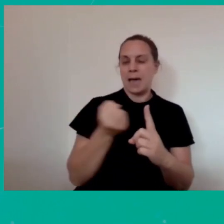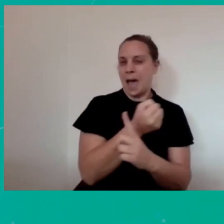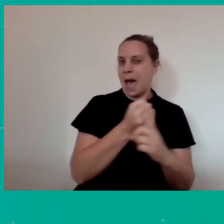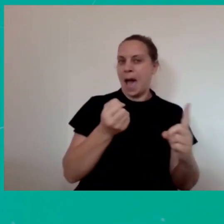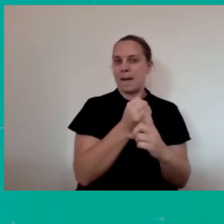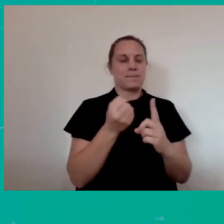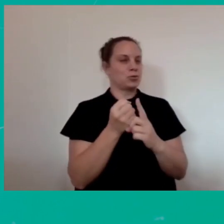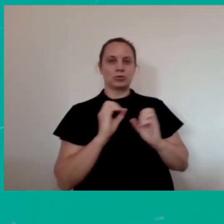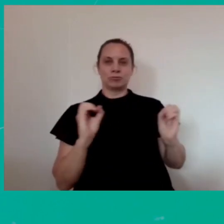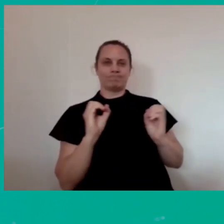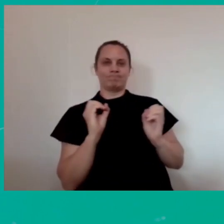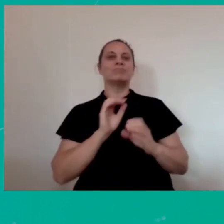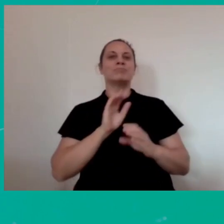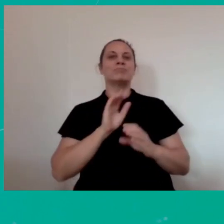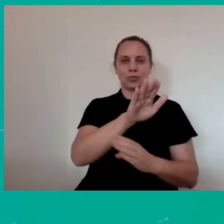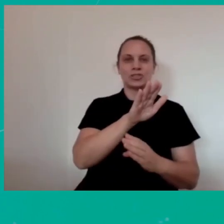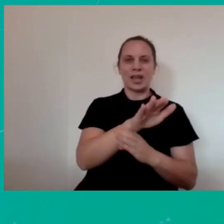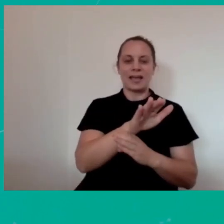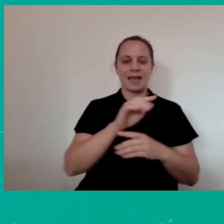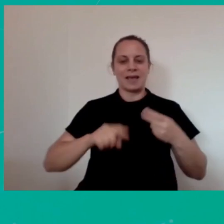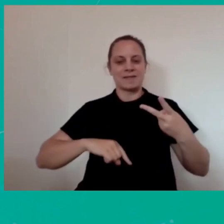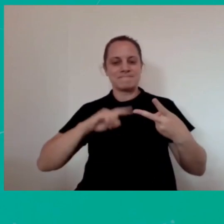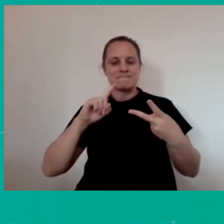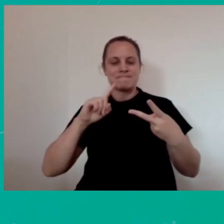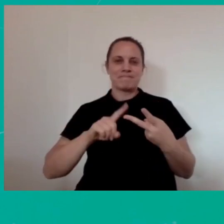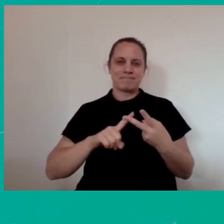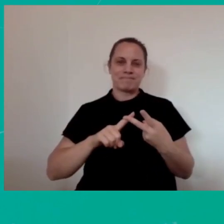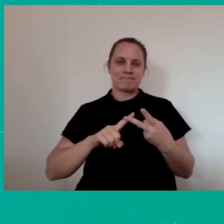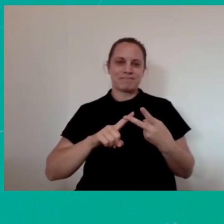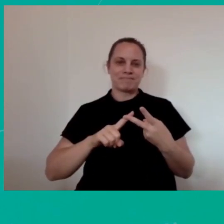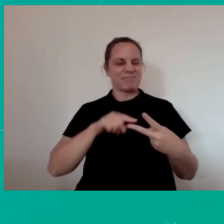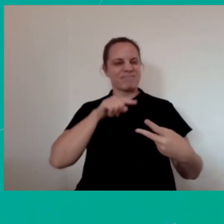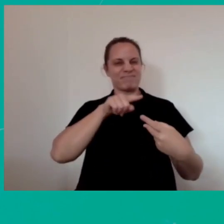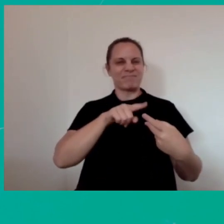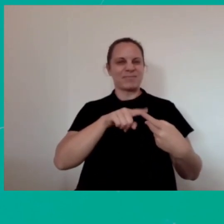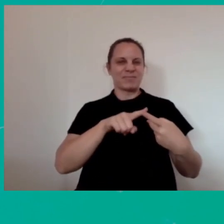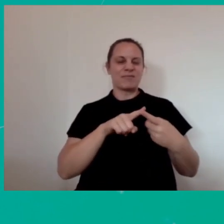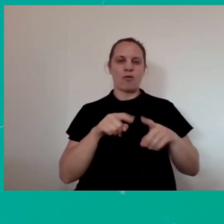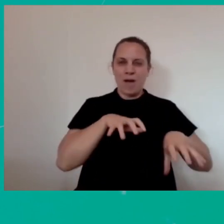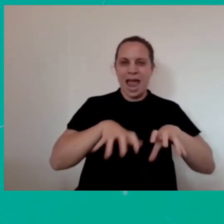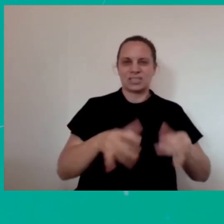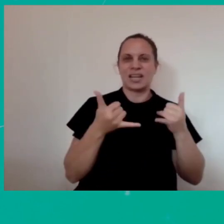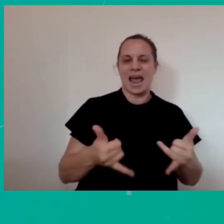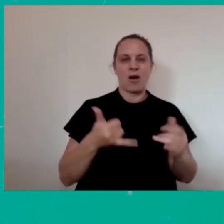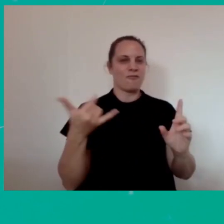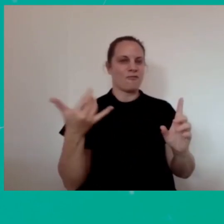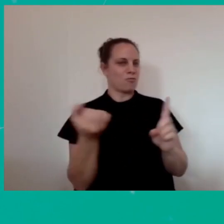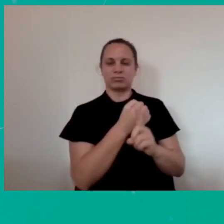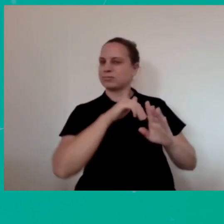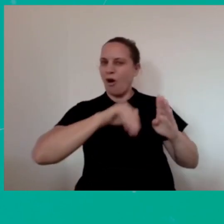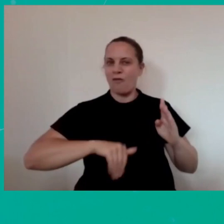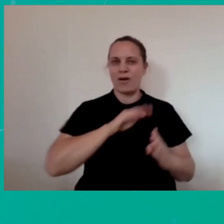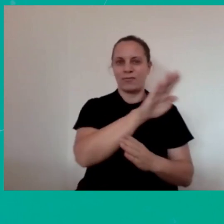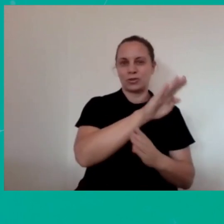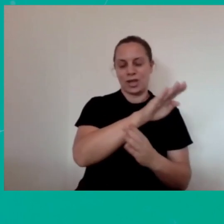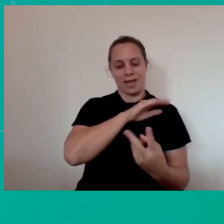inaene, a muri ake nei, Acting Now for a Violence and Abuse-Free Future. And